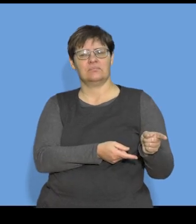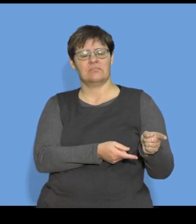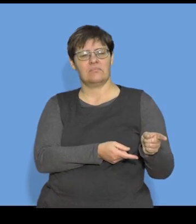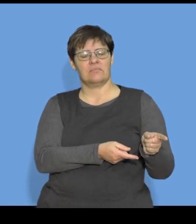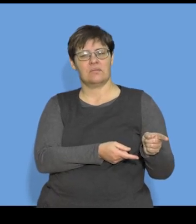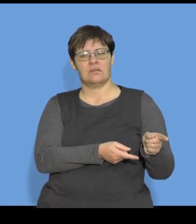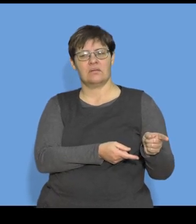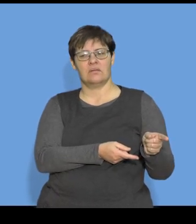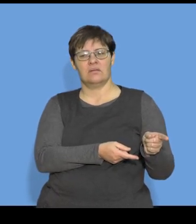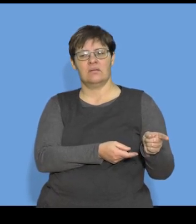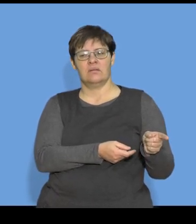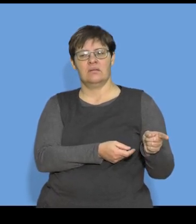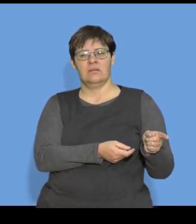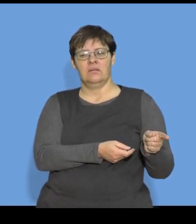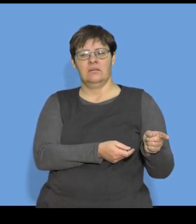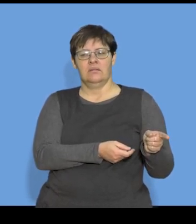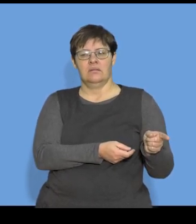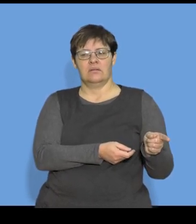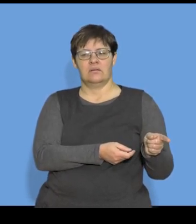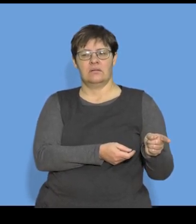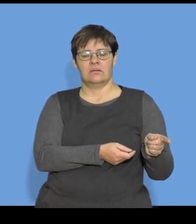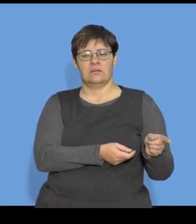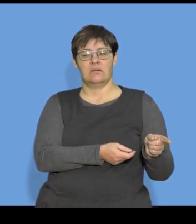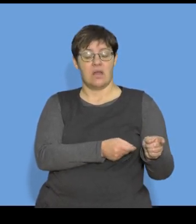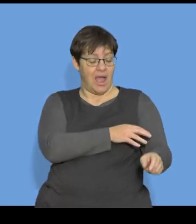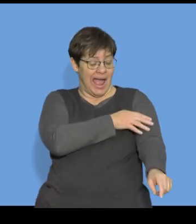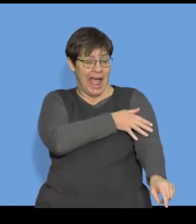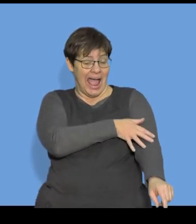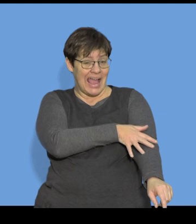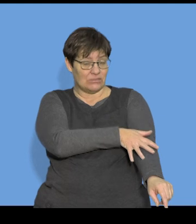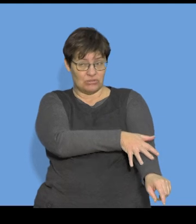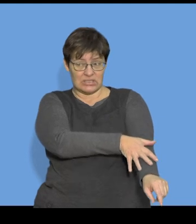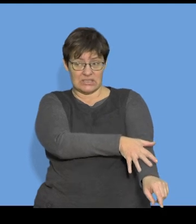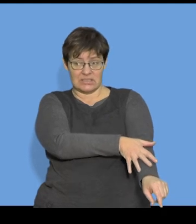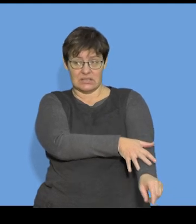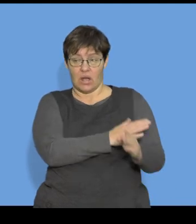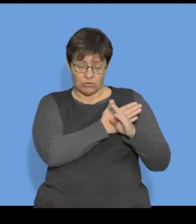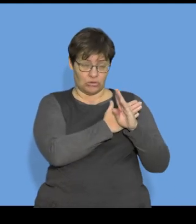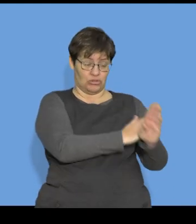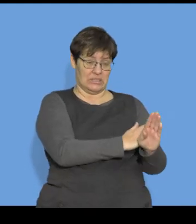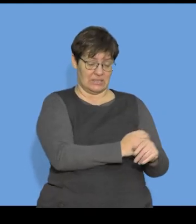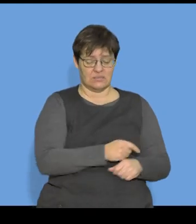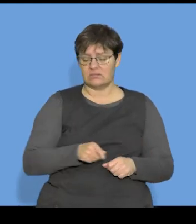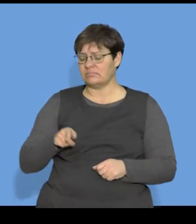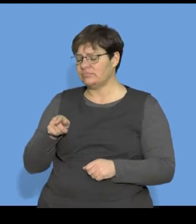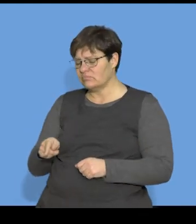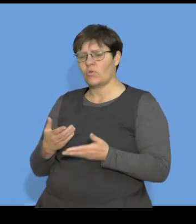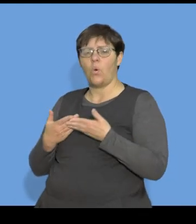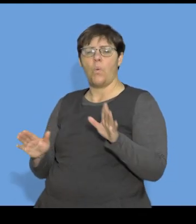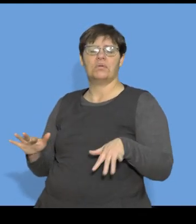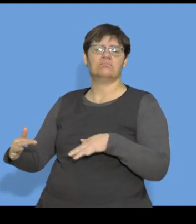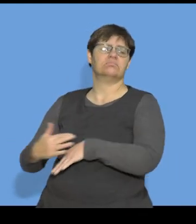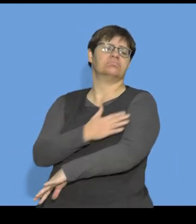at the sympathetic? It constricts many arteries, and this will dilate